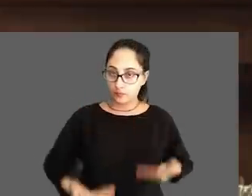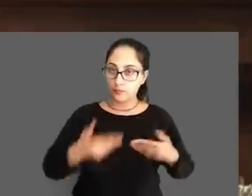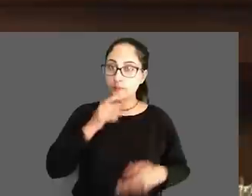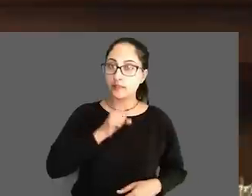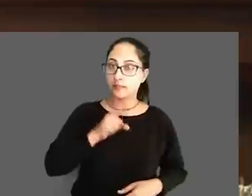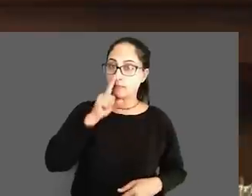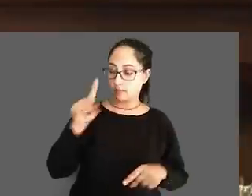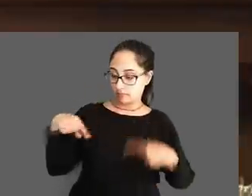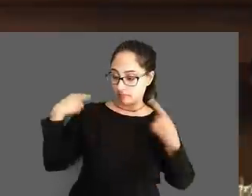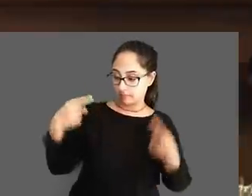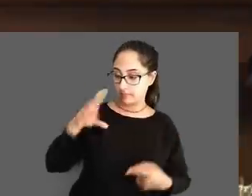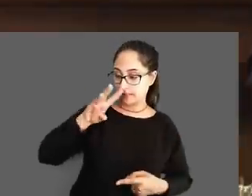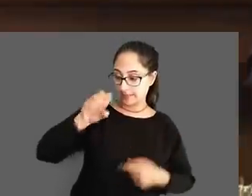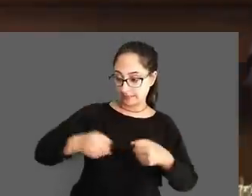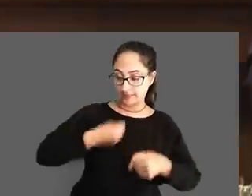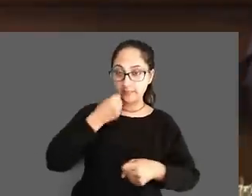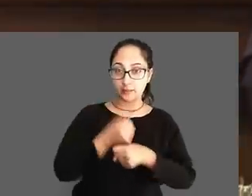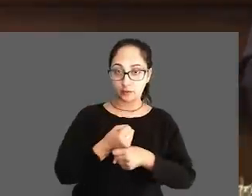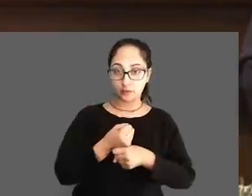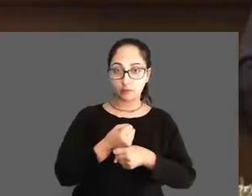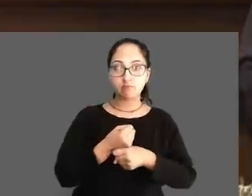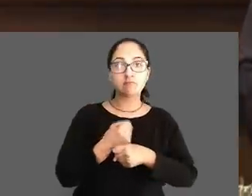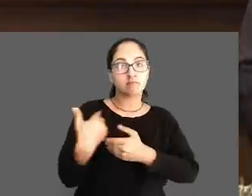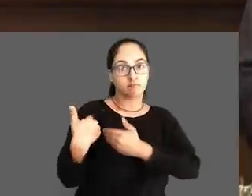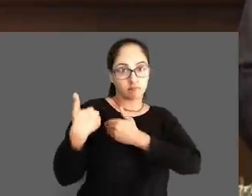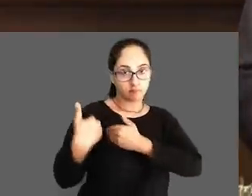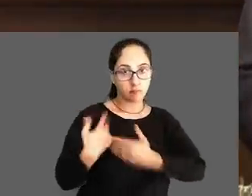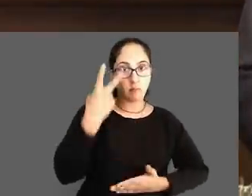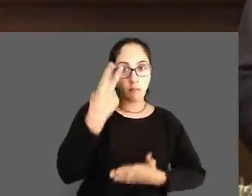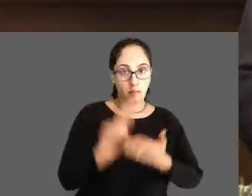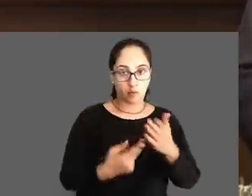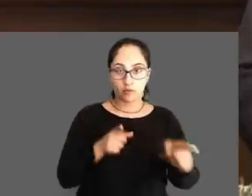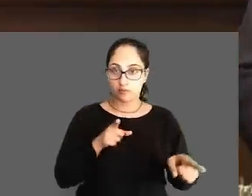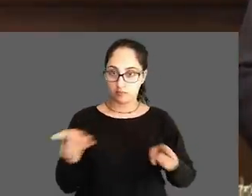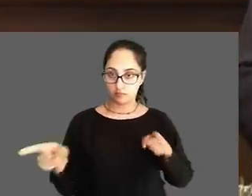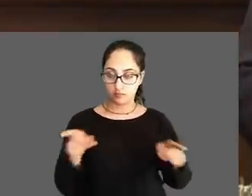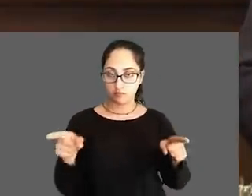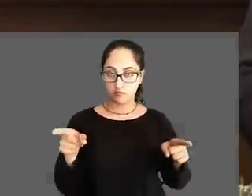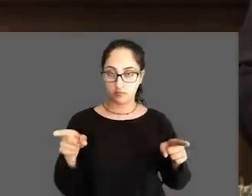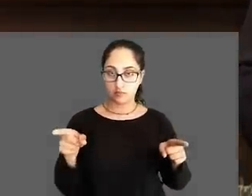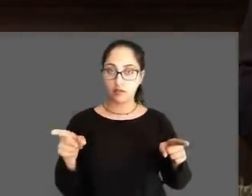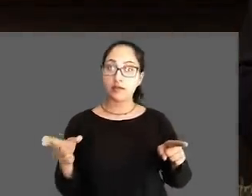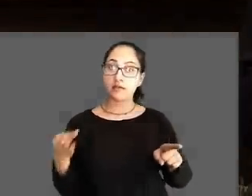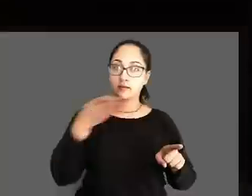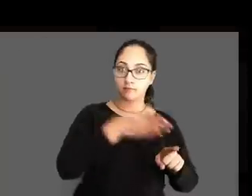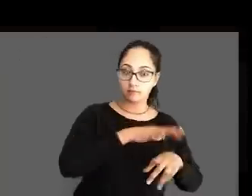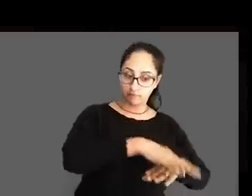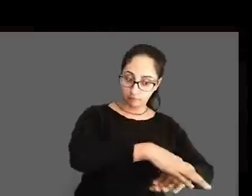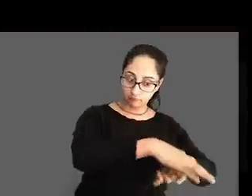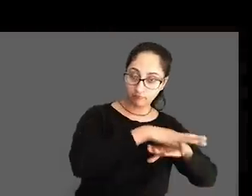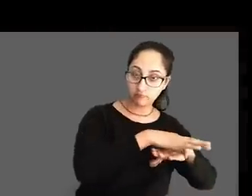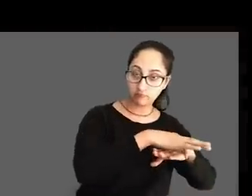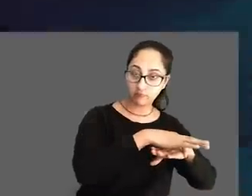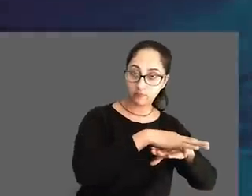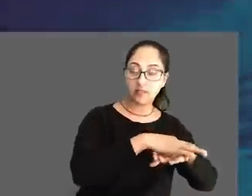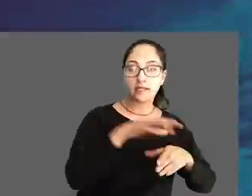work of what we now call the AKDN, the Akhan Development Network.